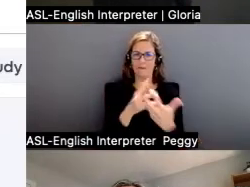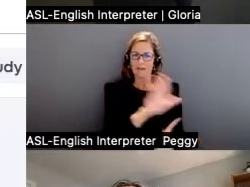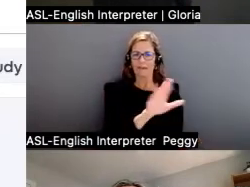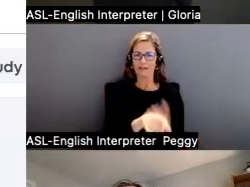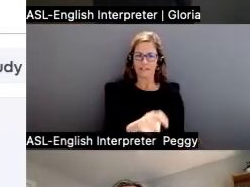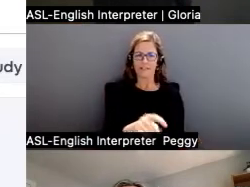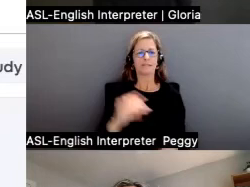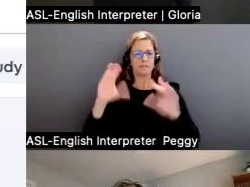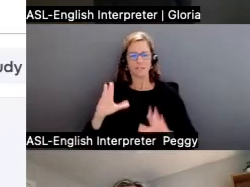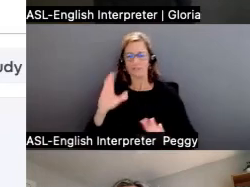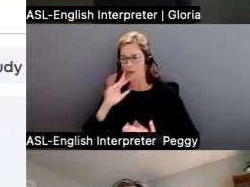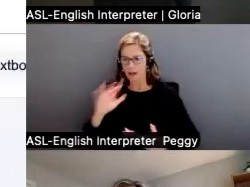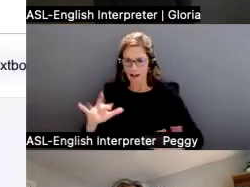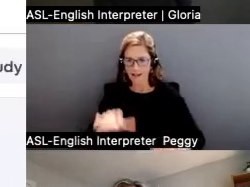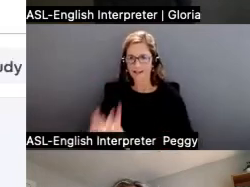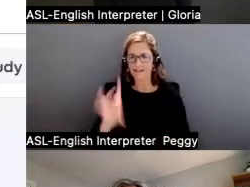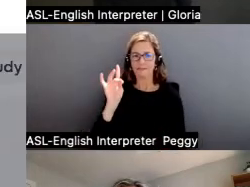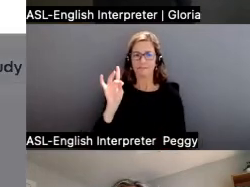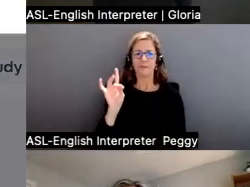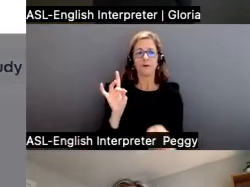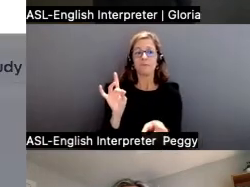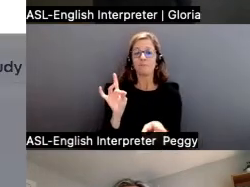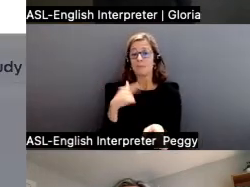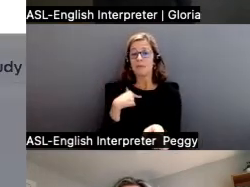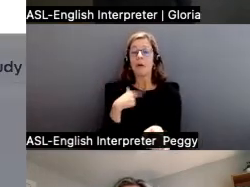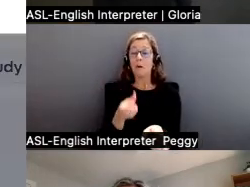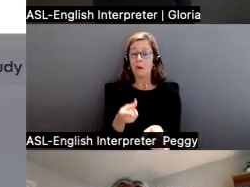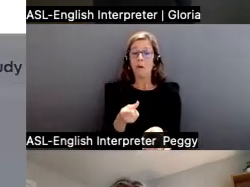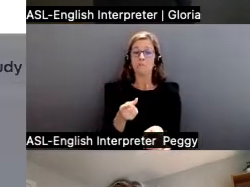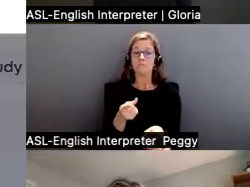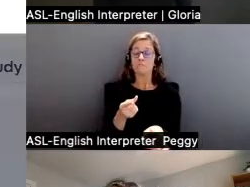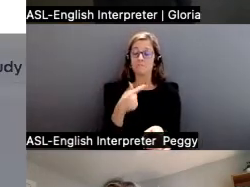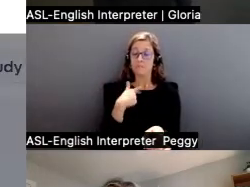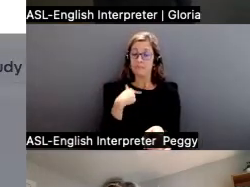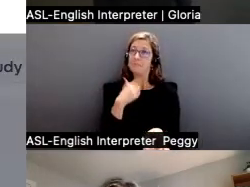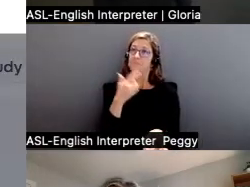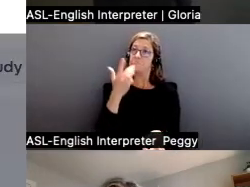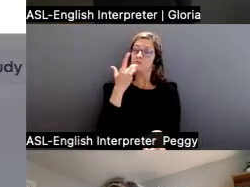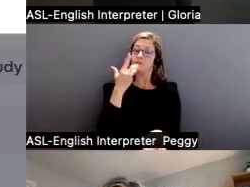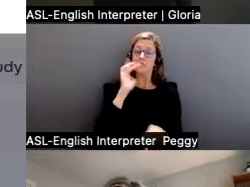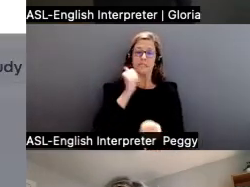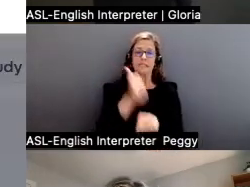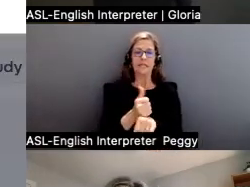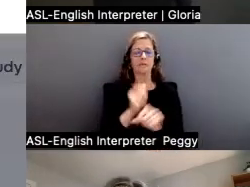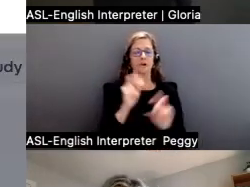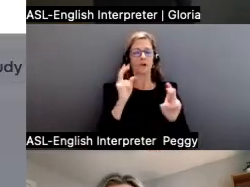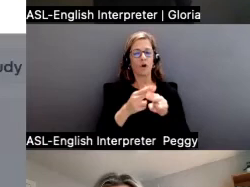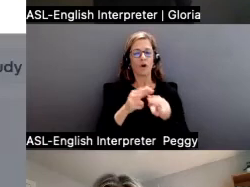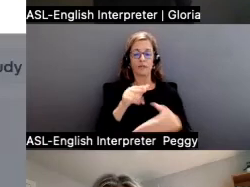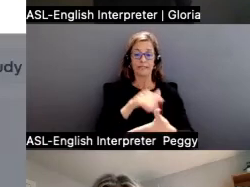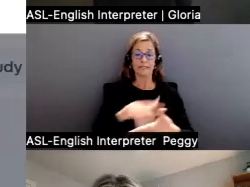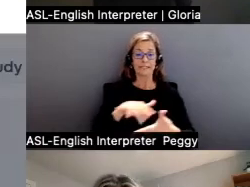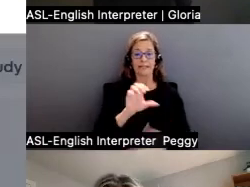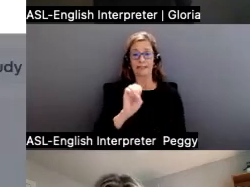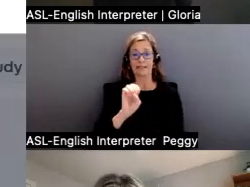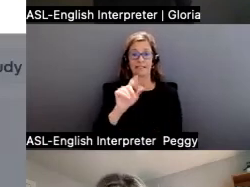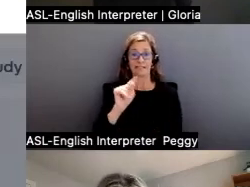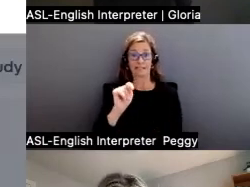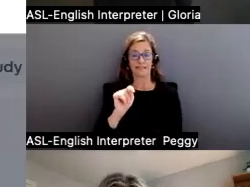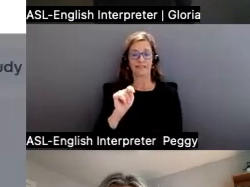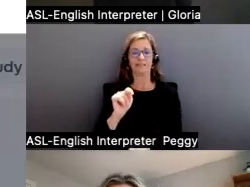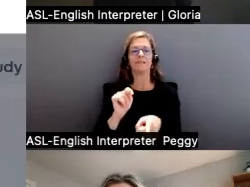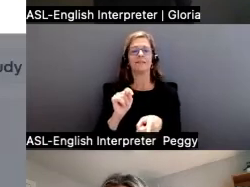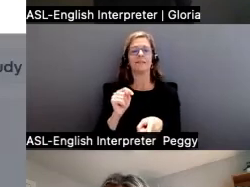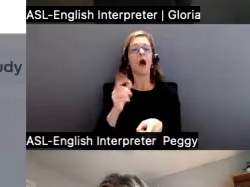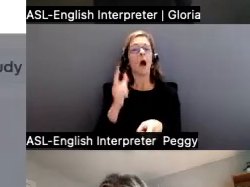I want to create a study set. And in the study set, the system is going to guide me through the questions, but also upsell me those